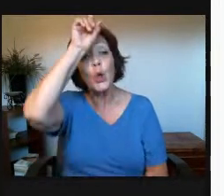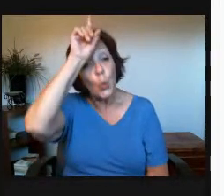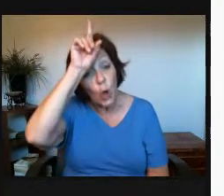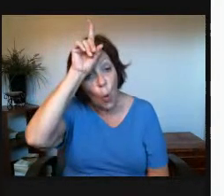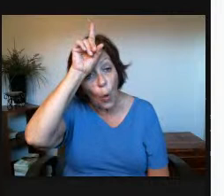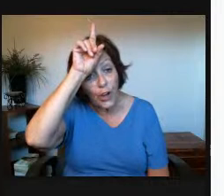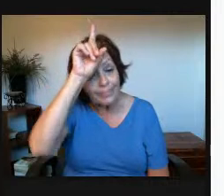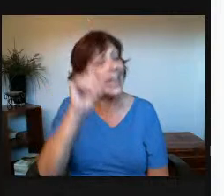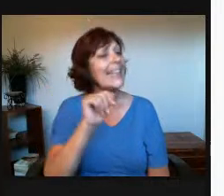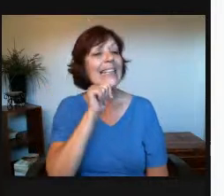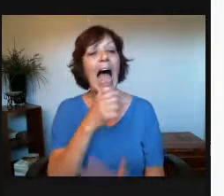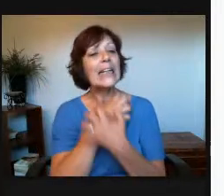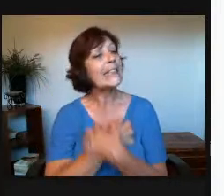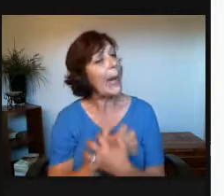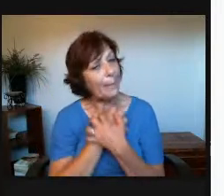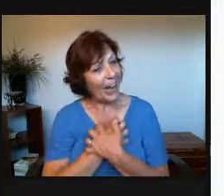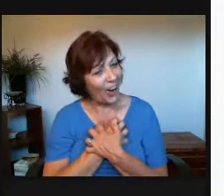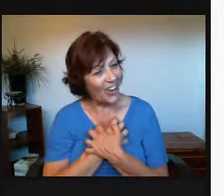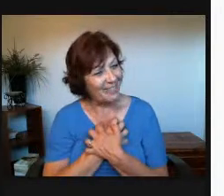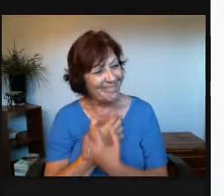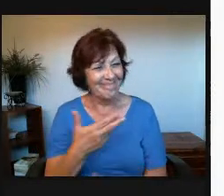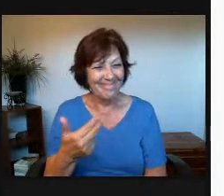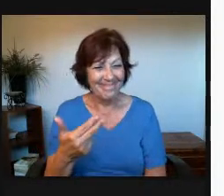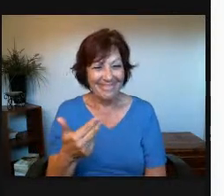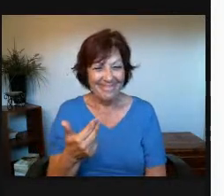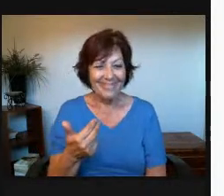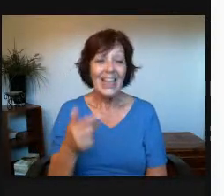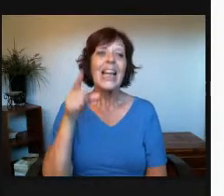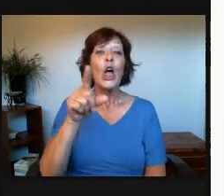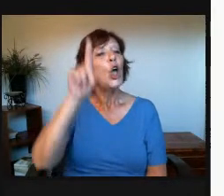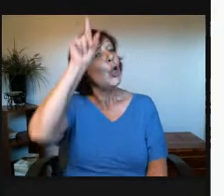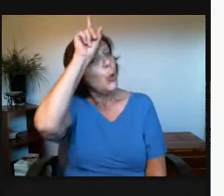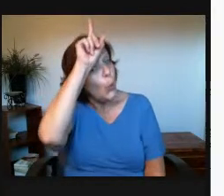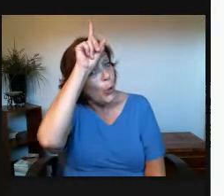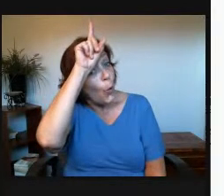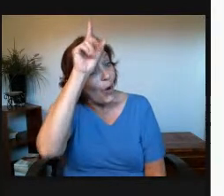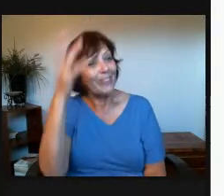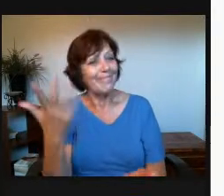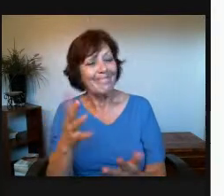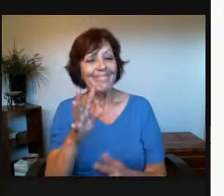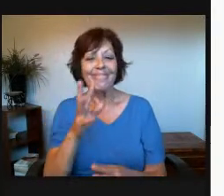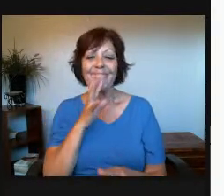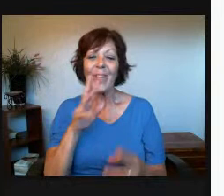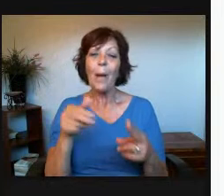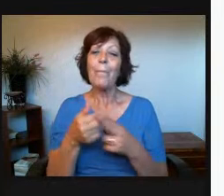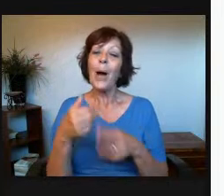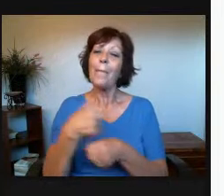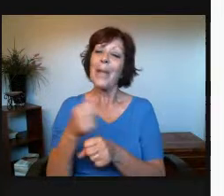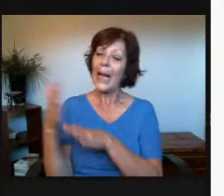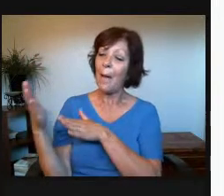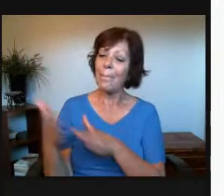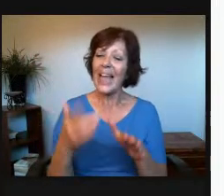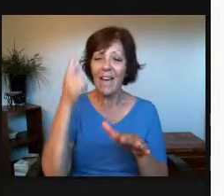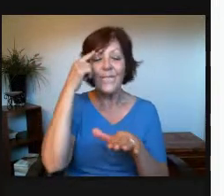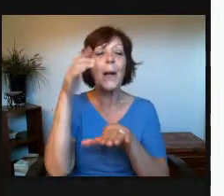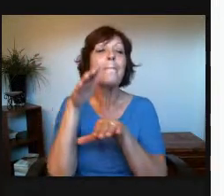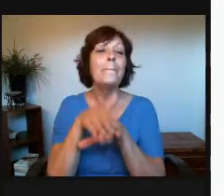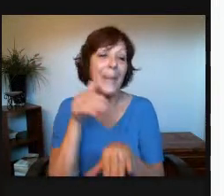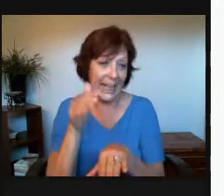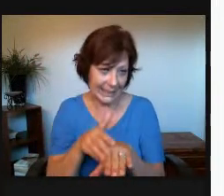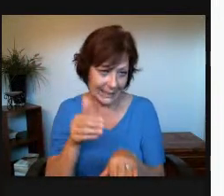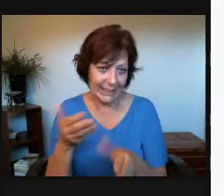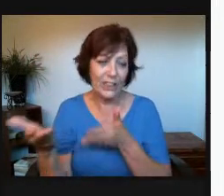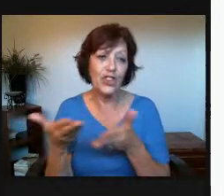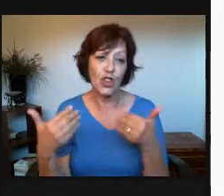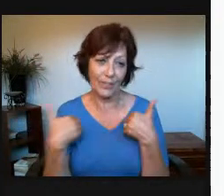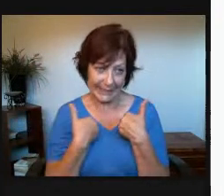not a teddy bear. So speaking of unicorns, let's talk about making a plan for our pets and our service